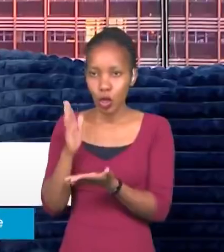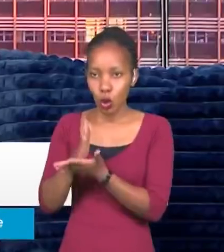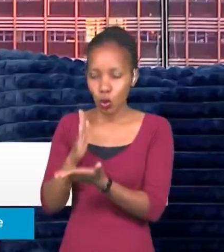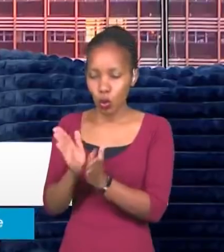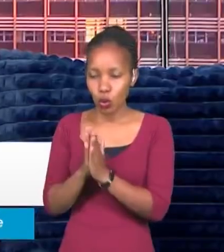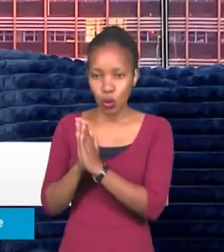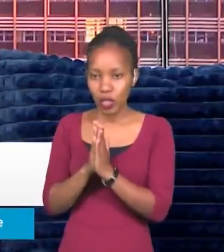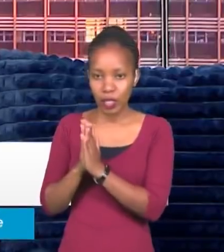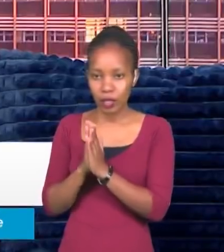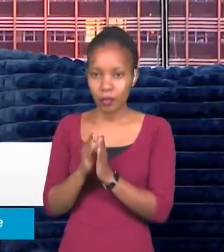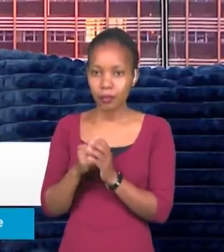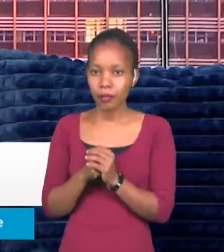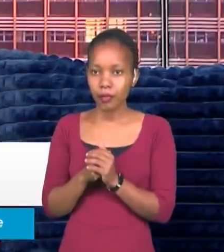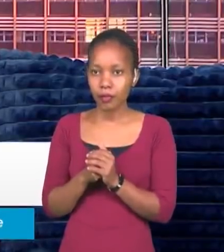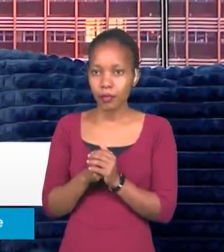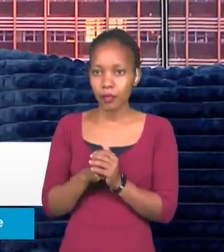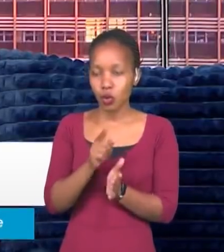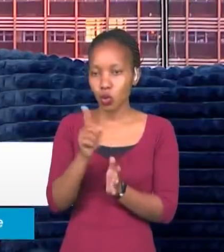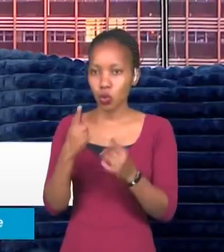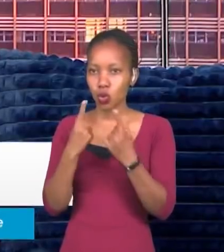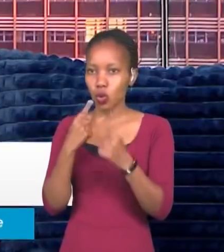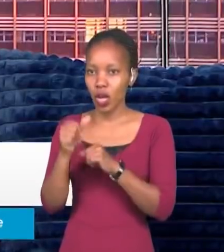stories. Yes. You mentioned